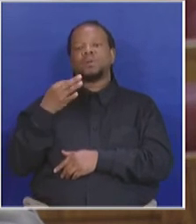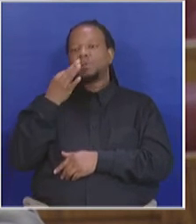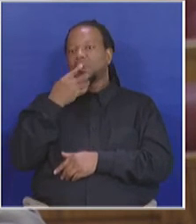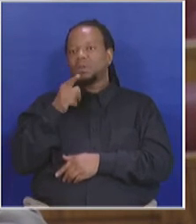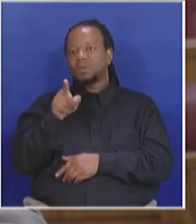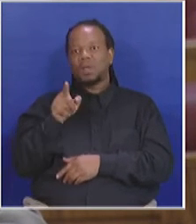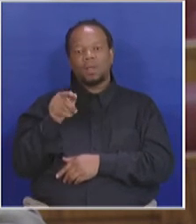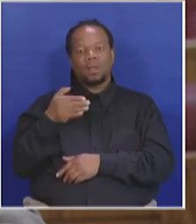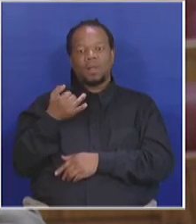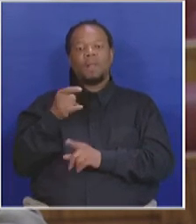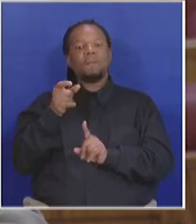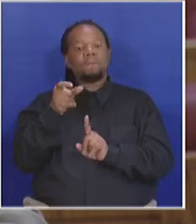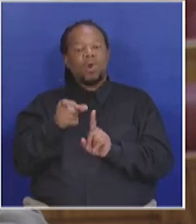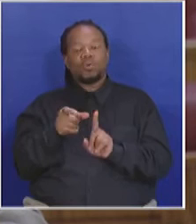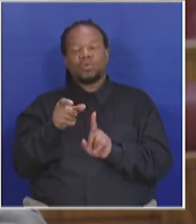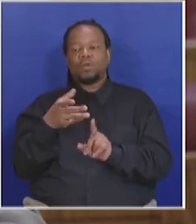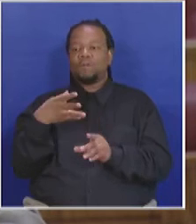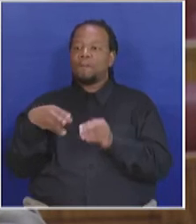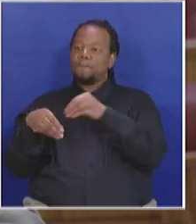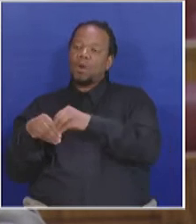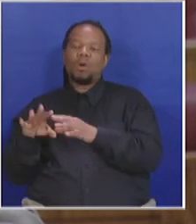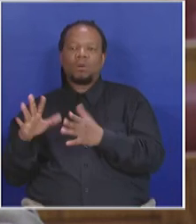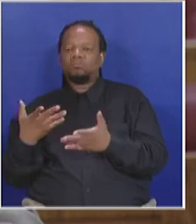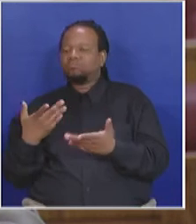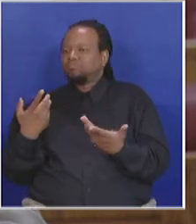no experience at all, could not write